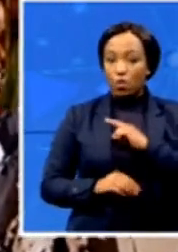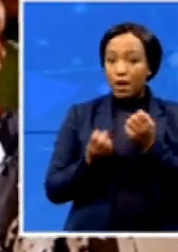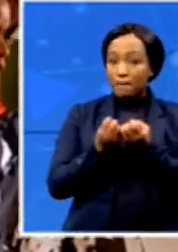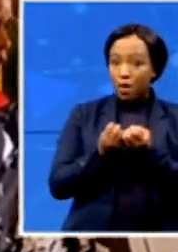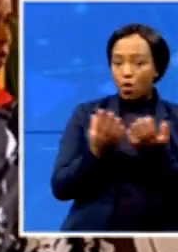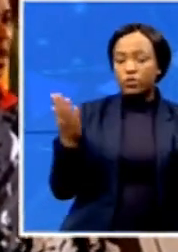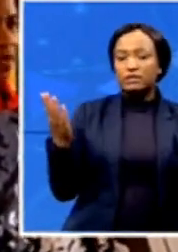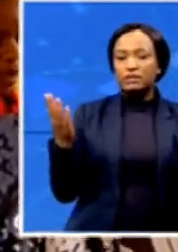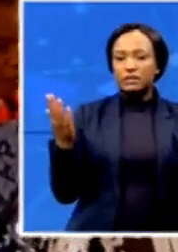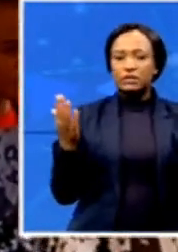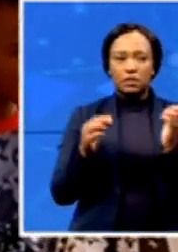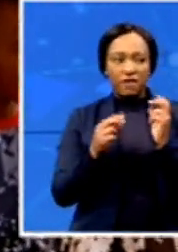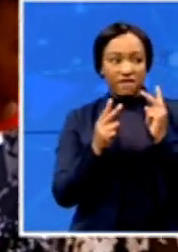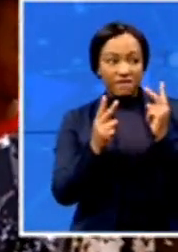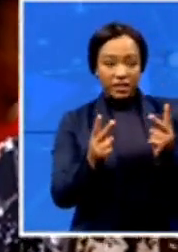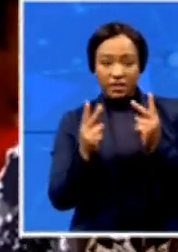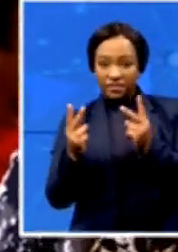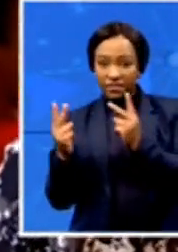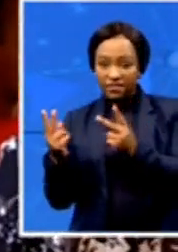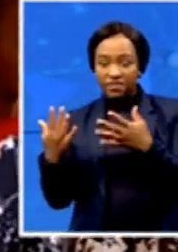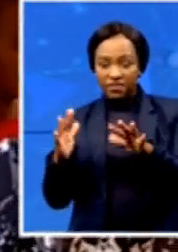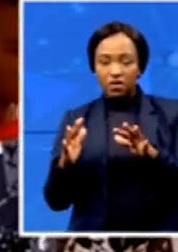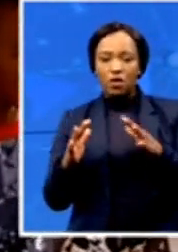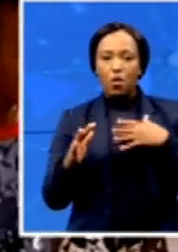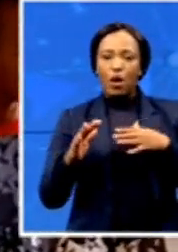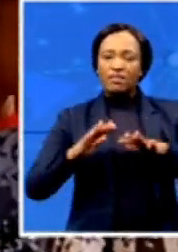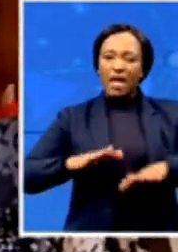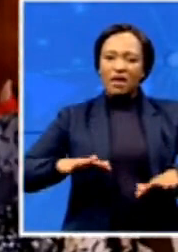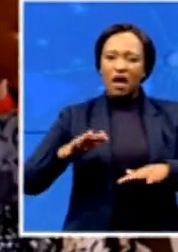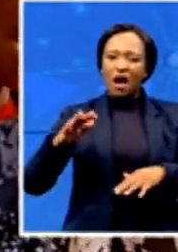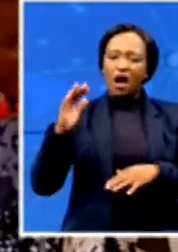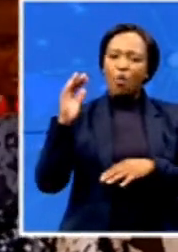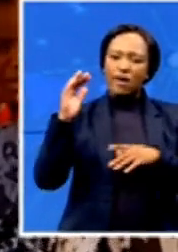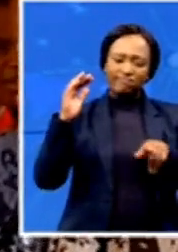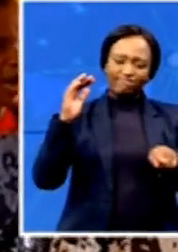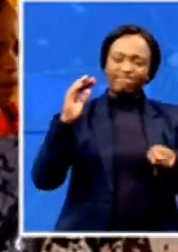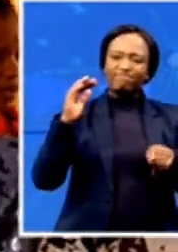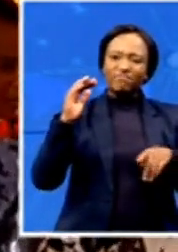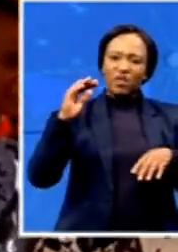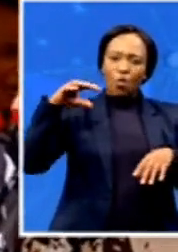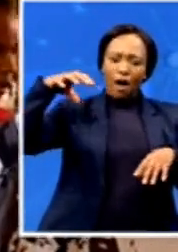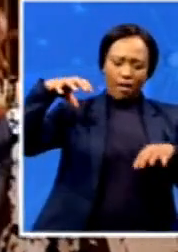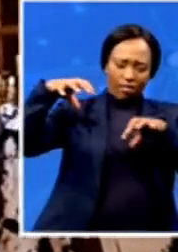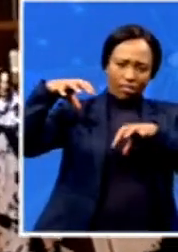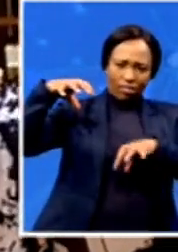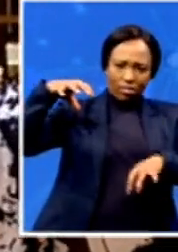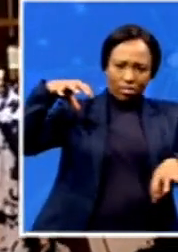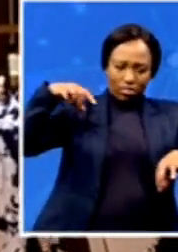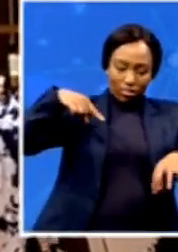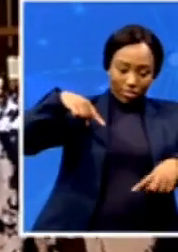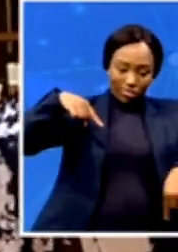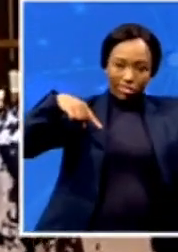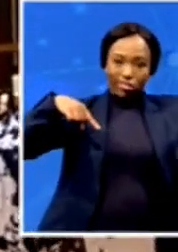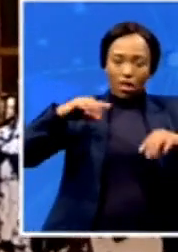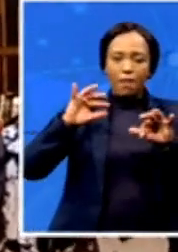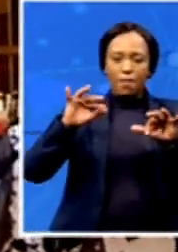especially in the low-lying areas, in the informal settlement areas, those are the kind of people who have died as